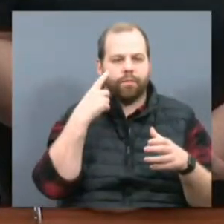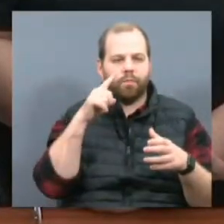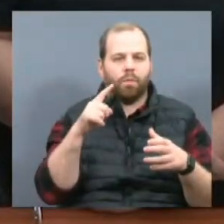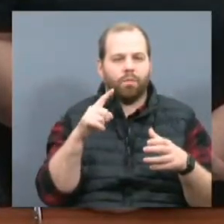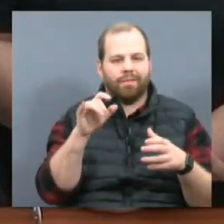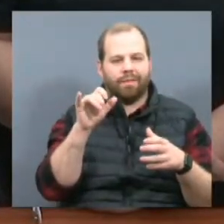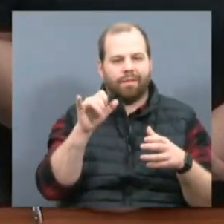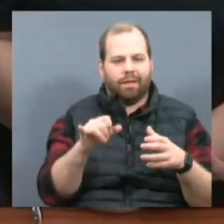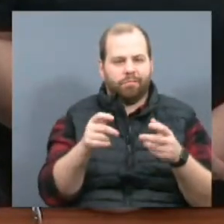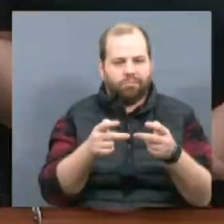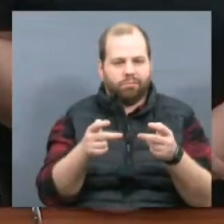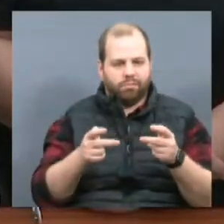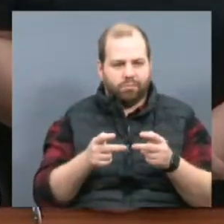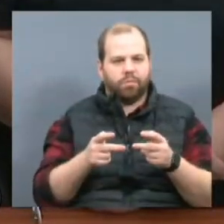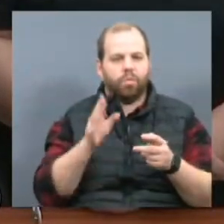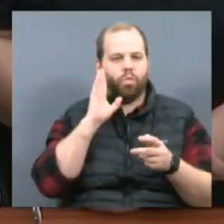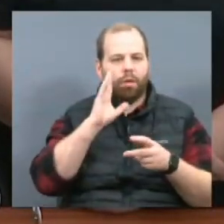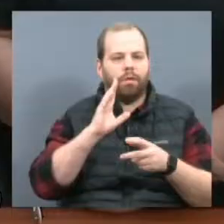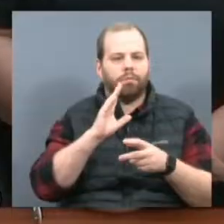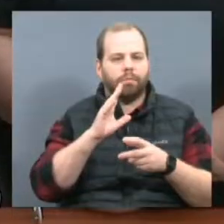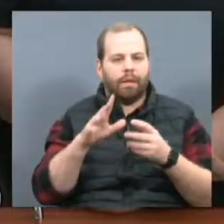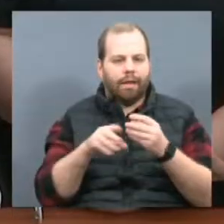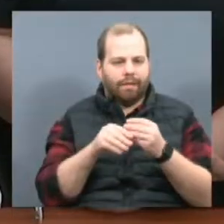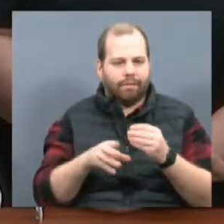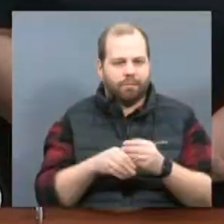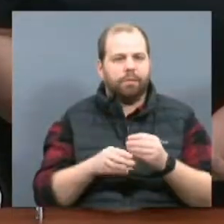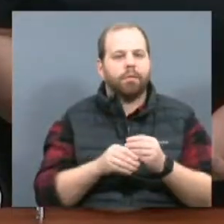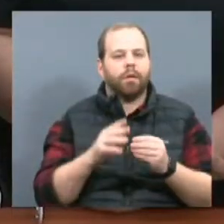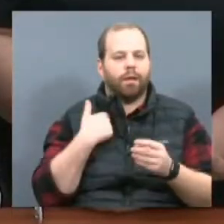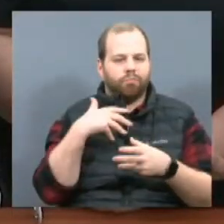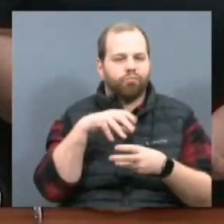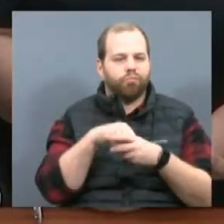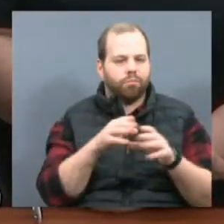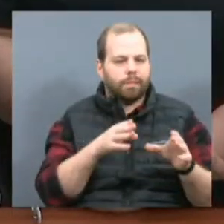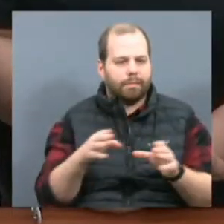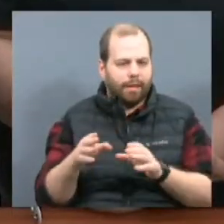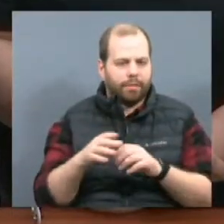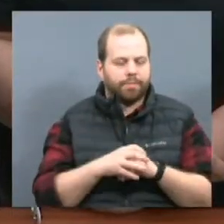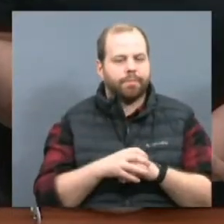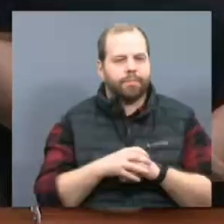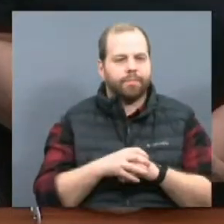place also are going to be added, and they are on the plans.